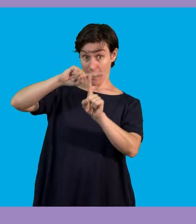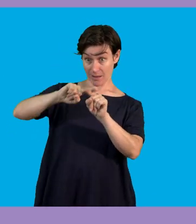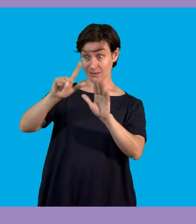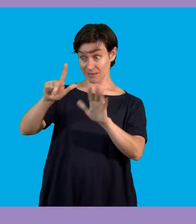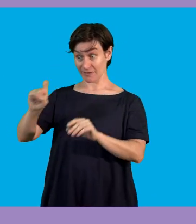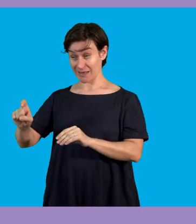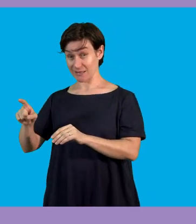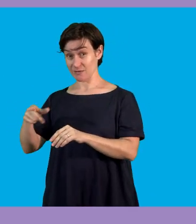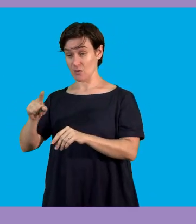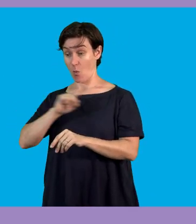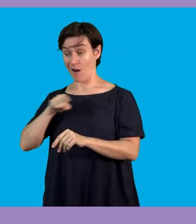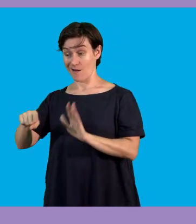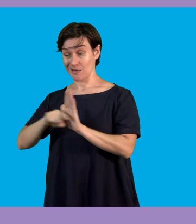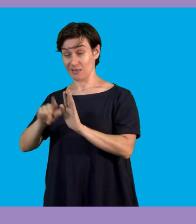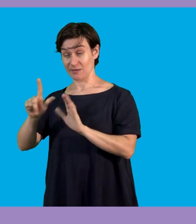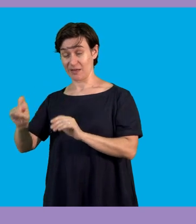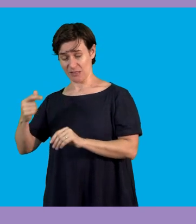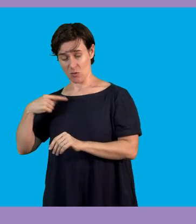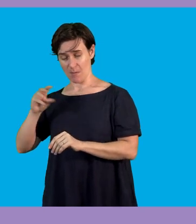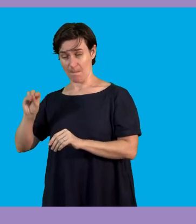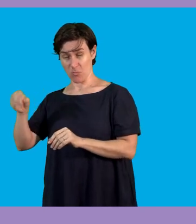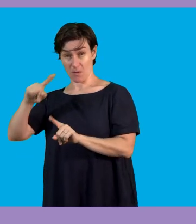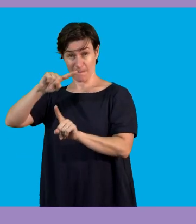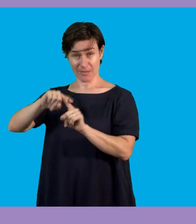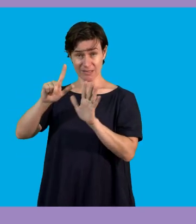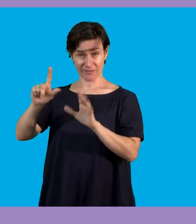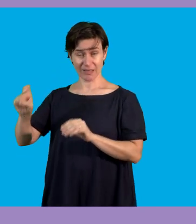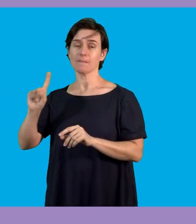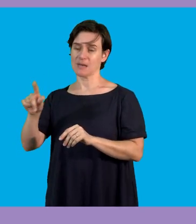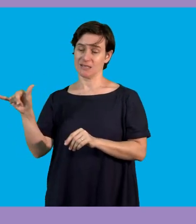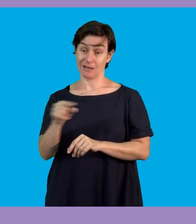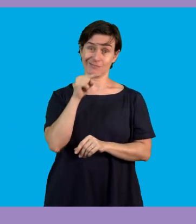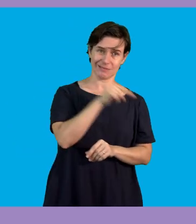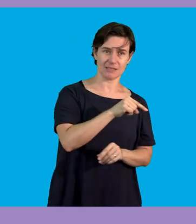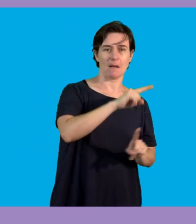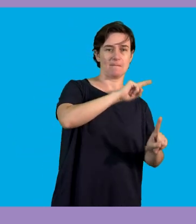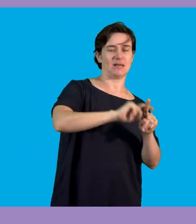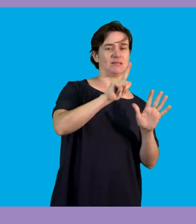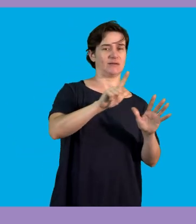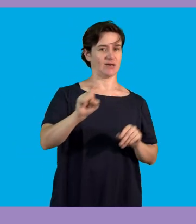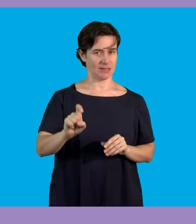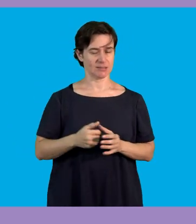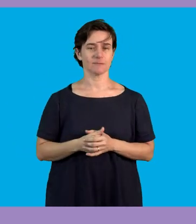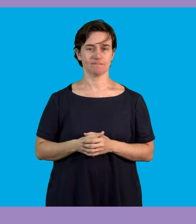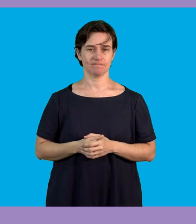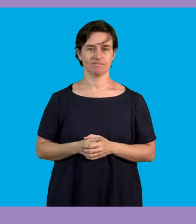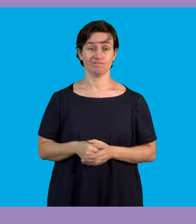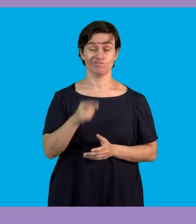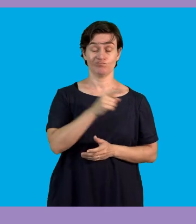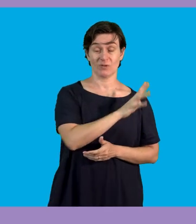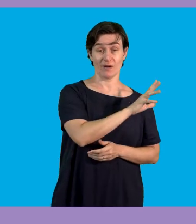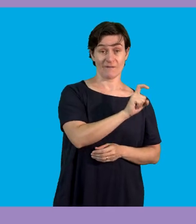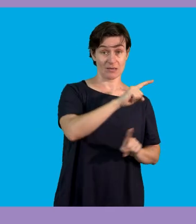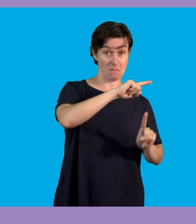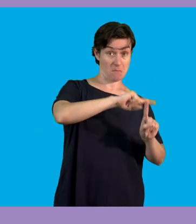that and write it further, plus 7x. And